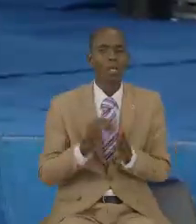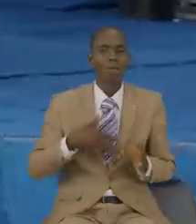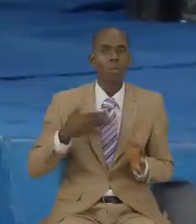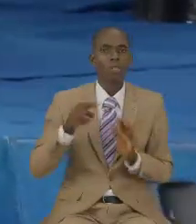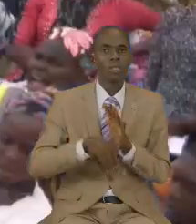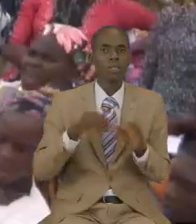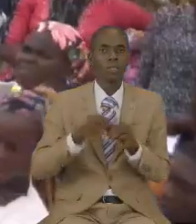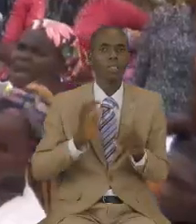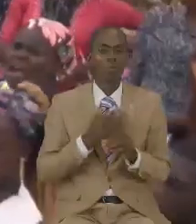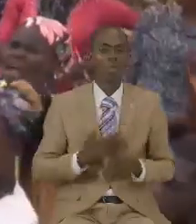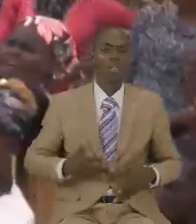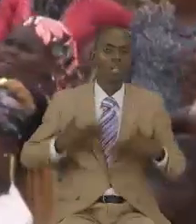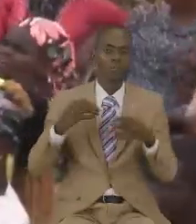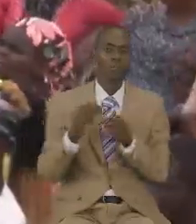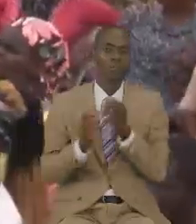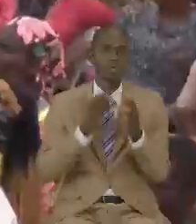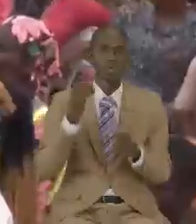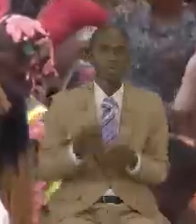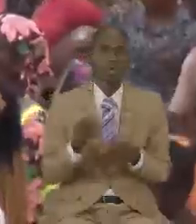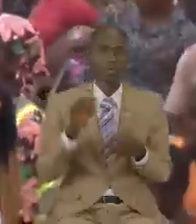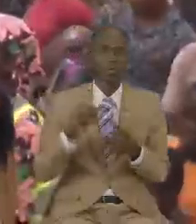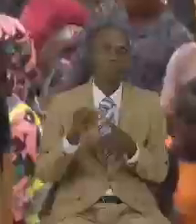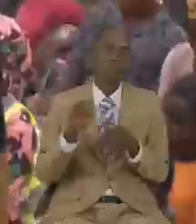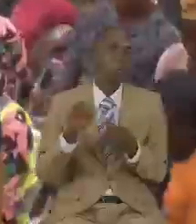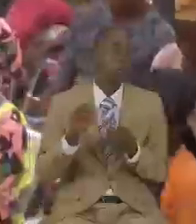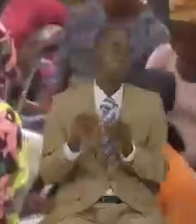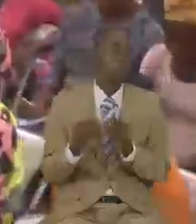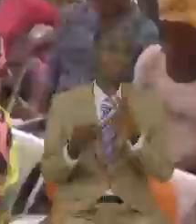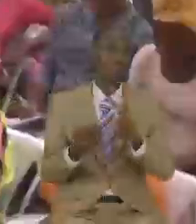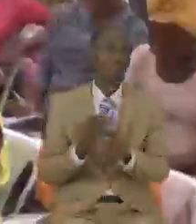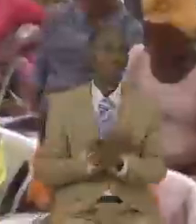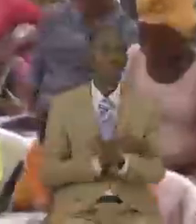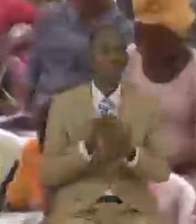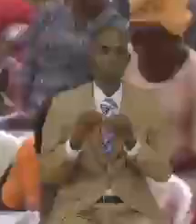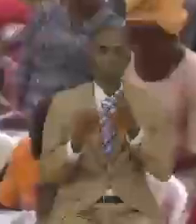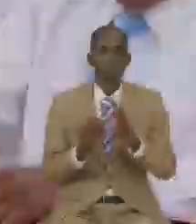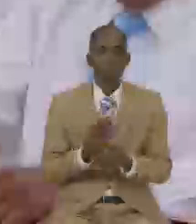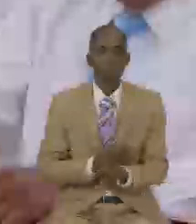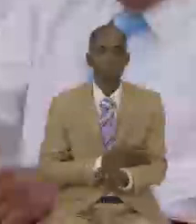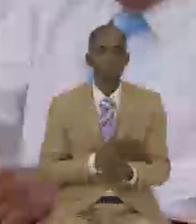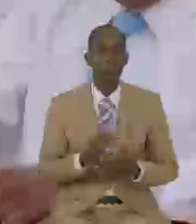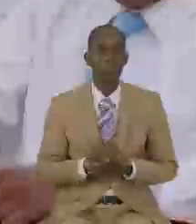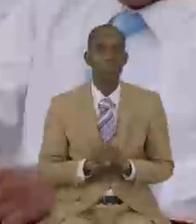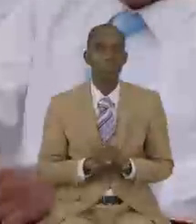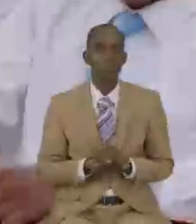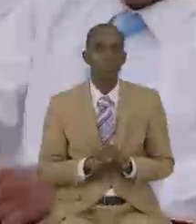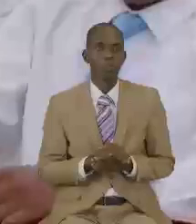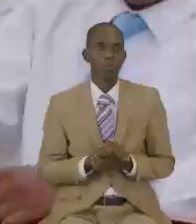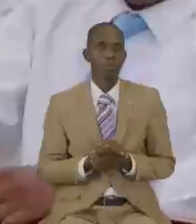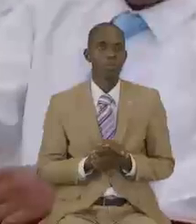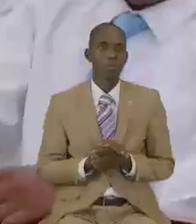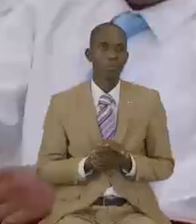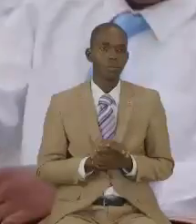Jesus' name. I come to number two. Number two now, we're looking at